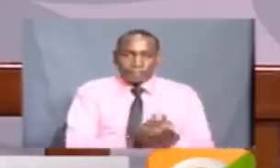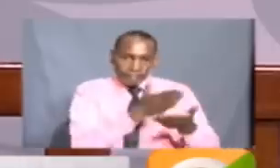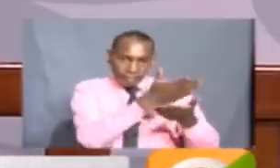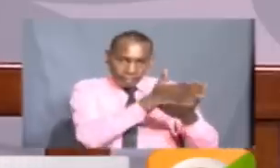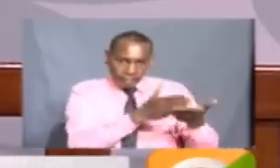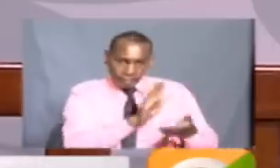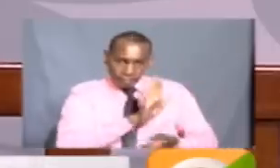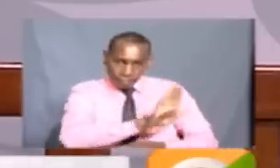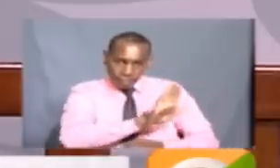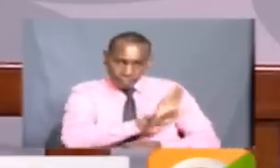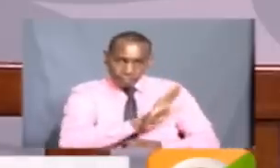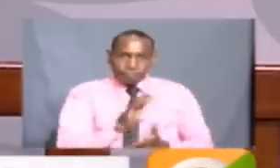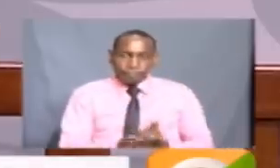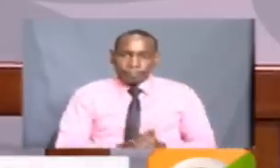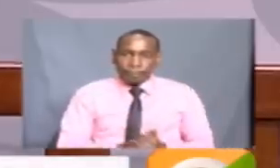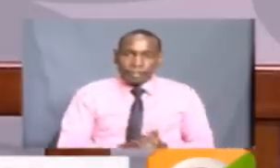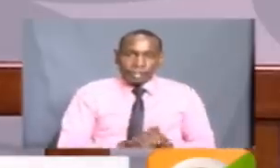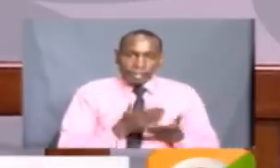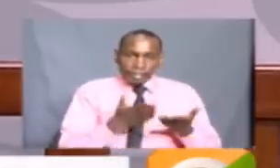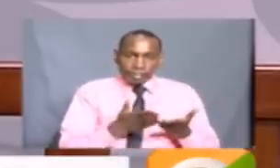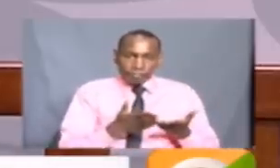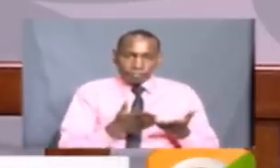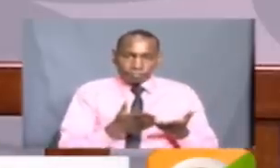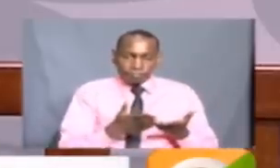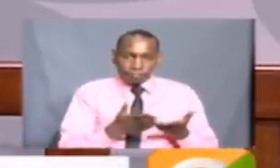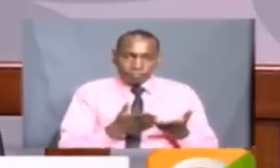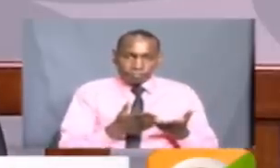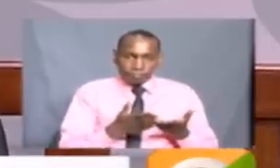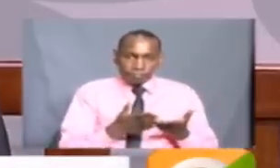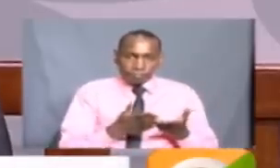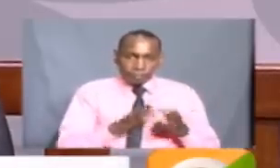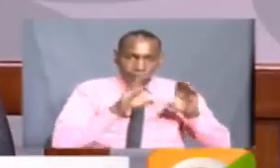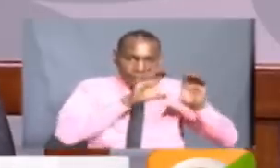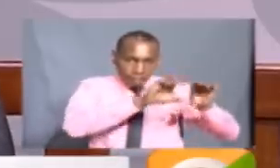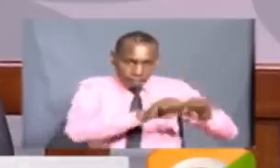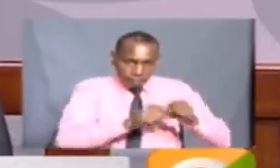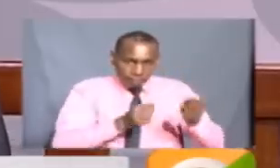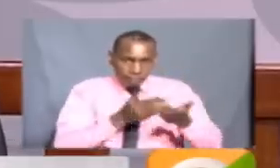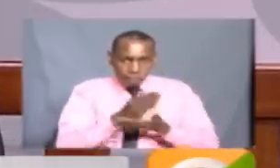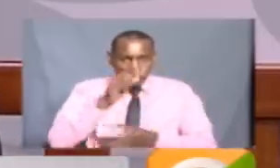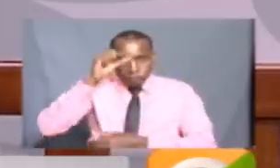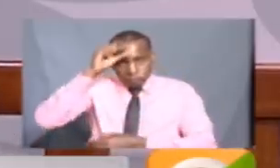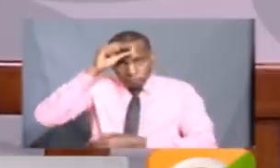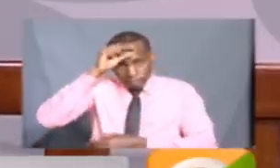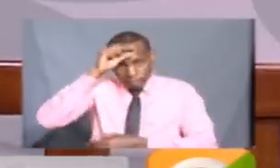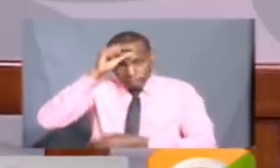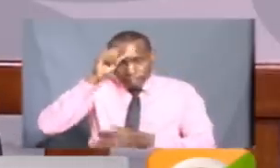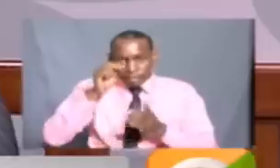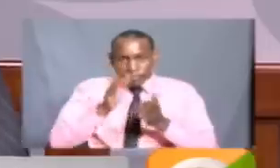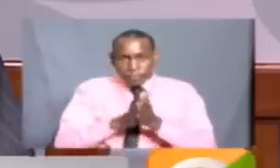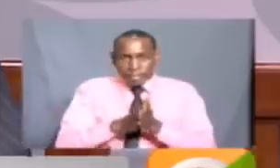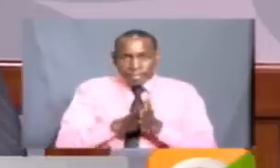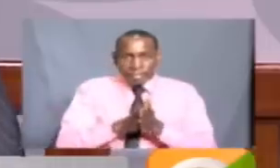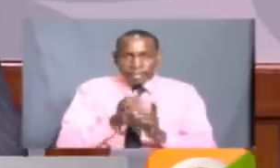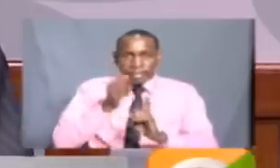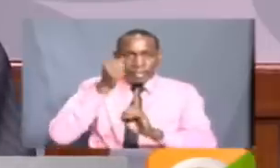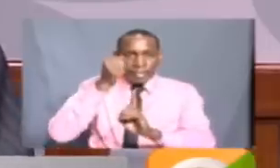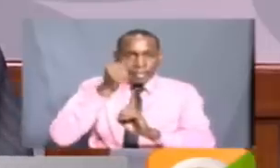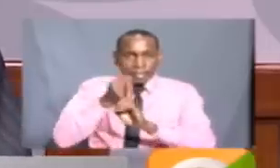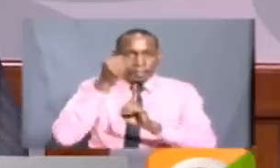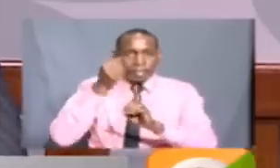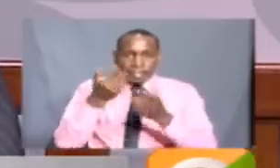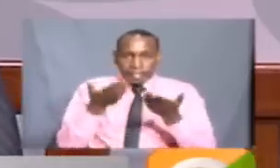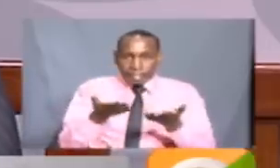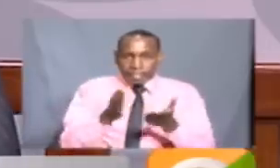it has been captured by the current administration, with the consequence that it now blows hot and